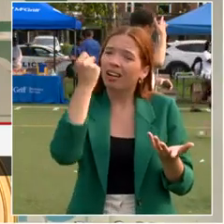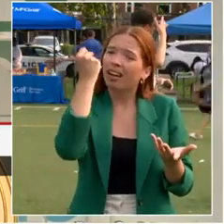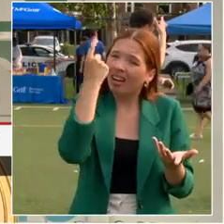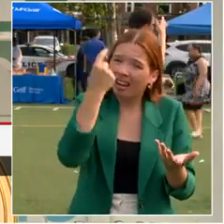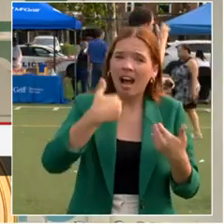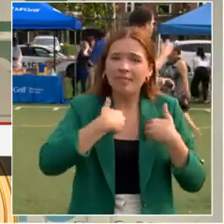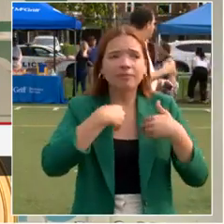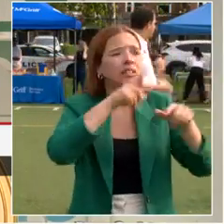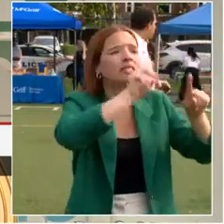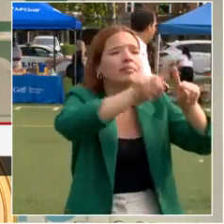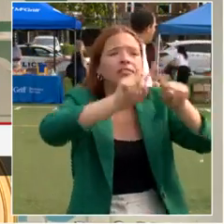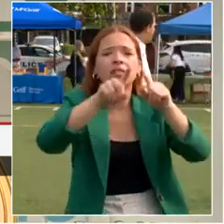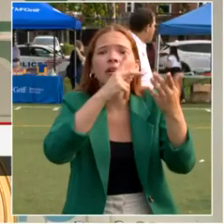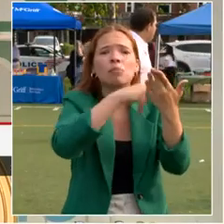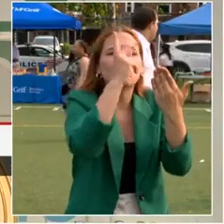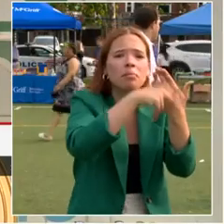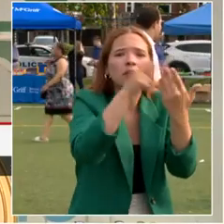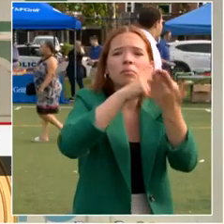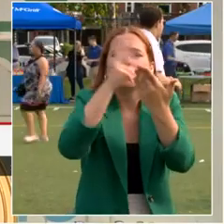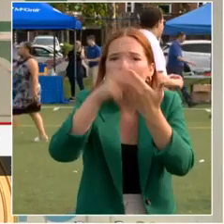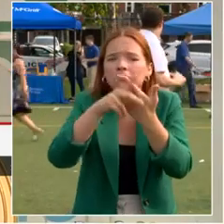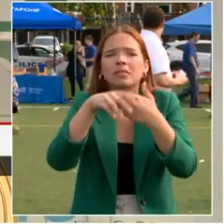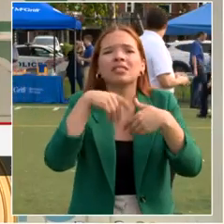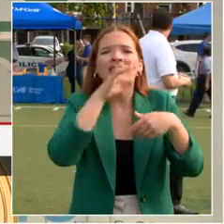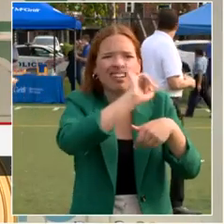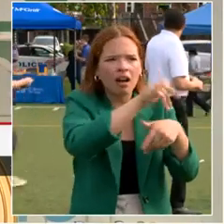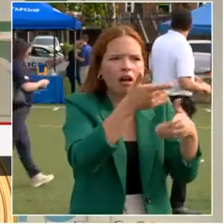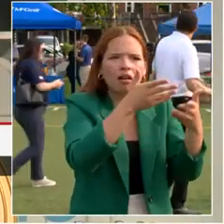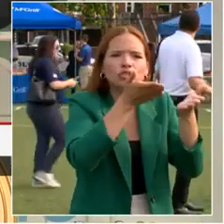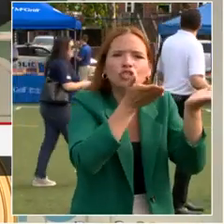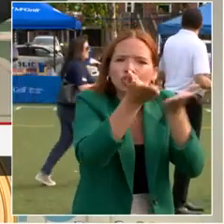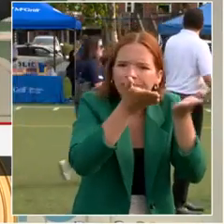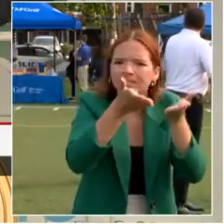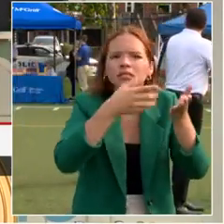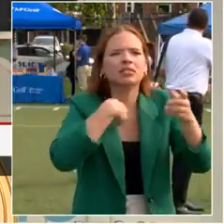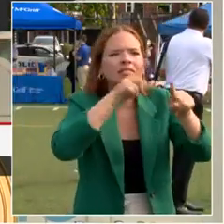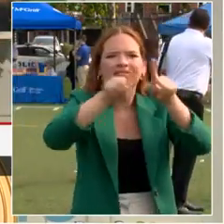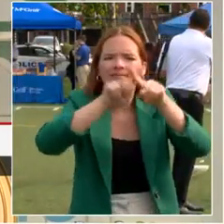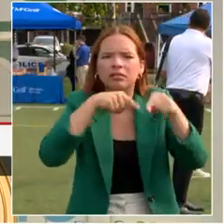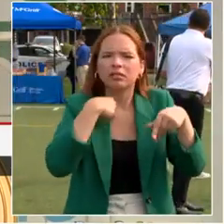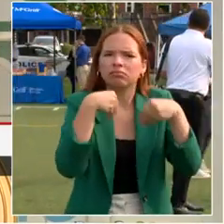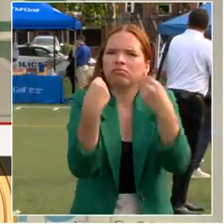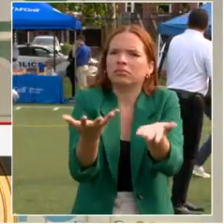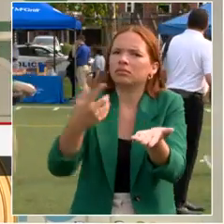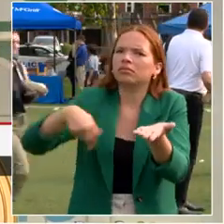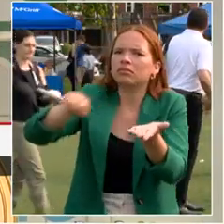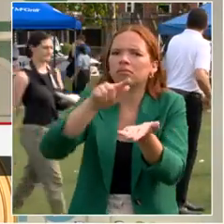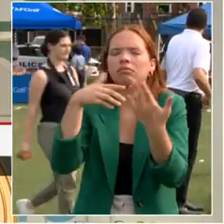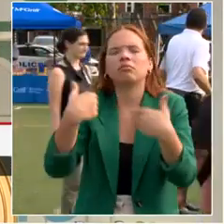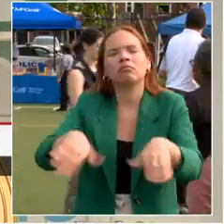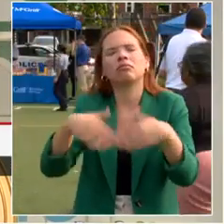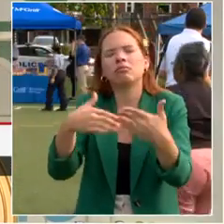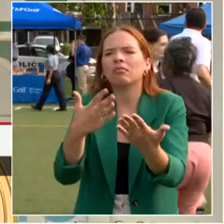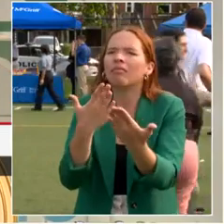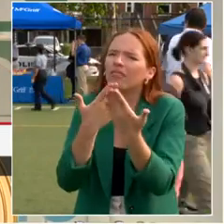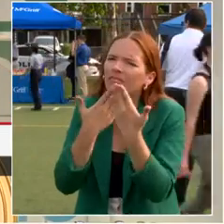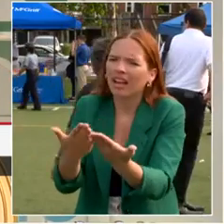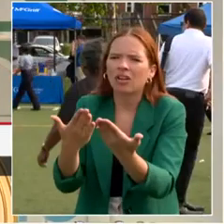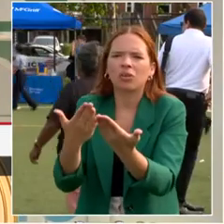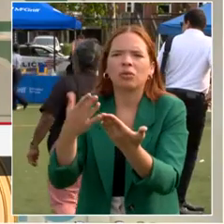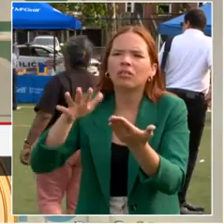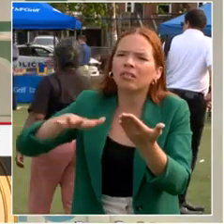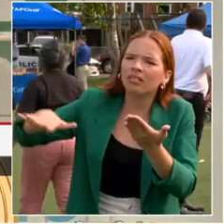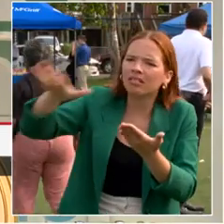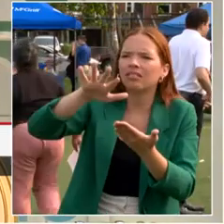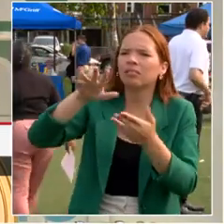in D.C. And I want to acknowledge the Justice Department's amazing COPS director, Hugh Clements, over here, who's been a longtime police chief